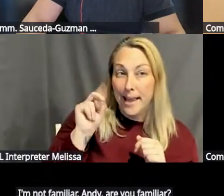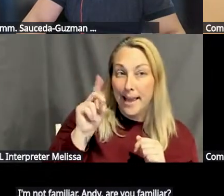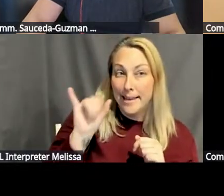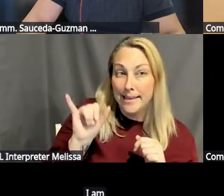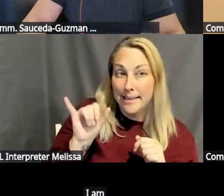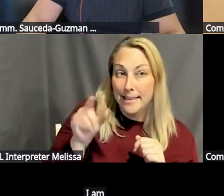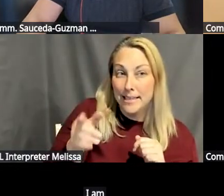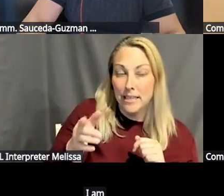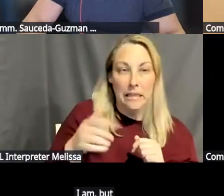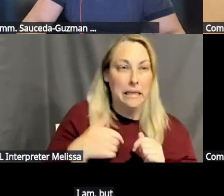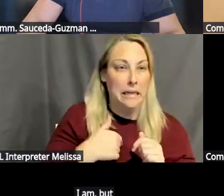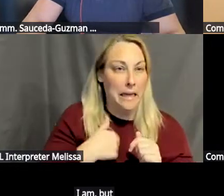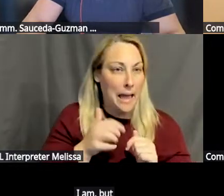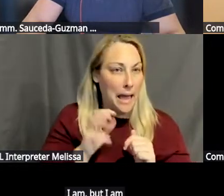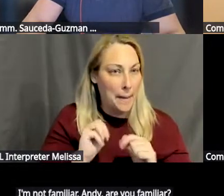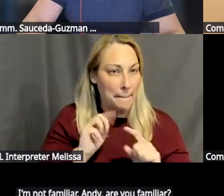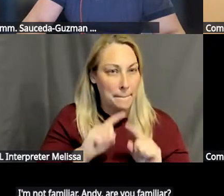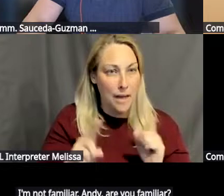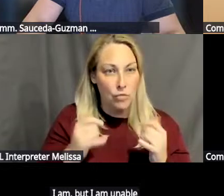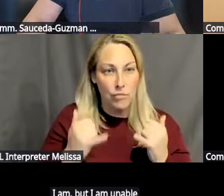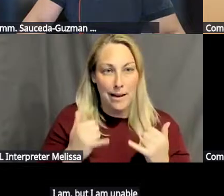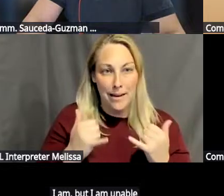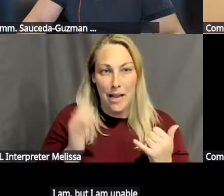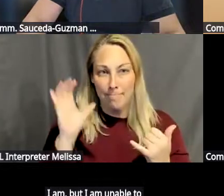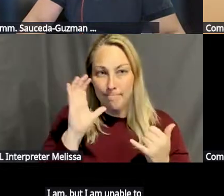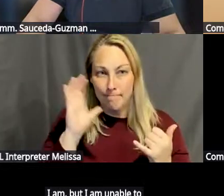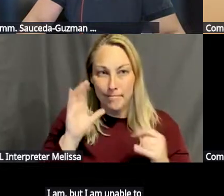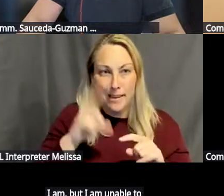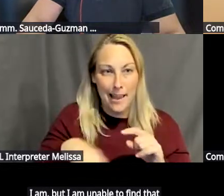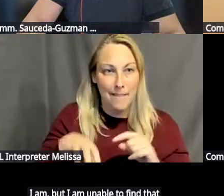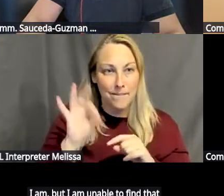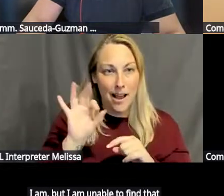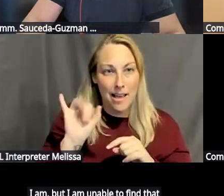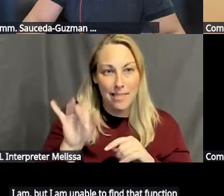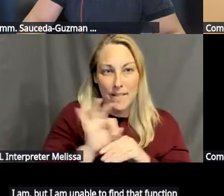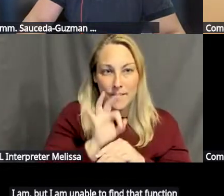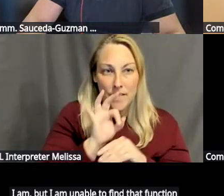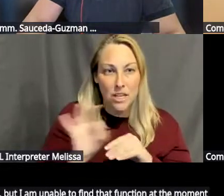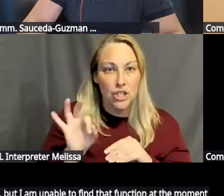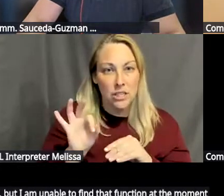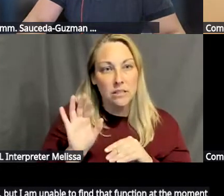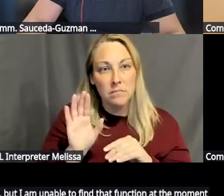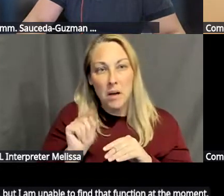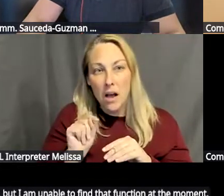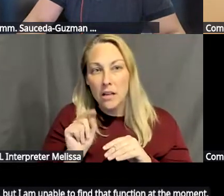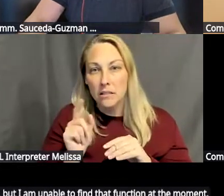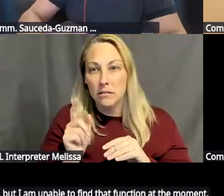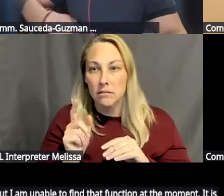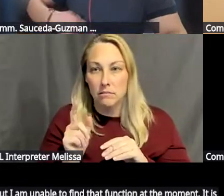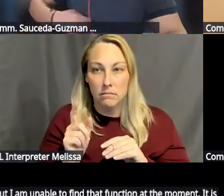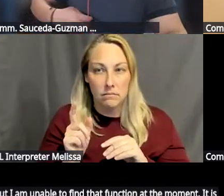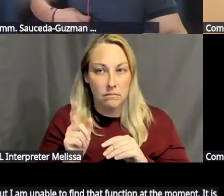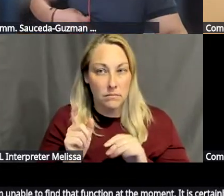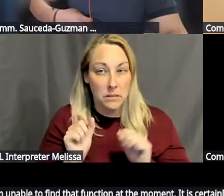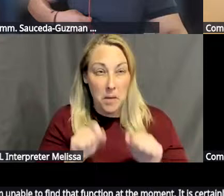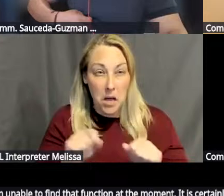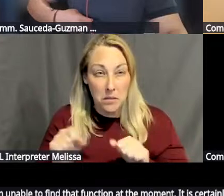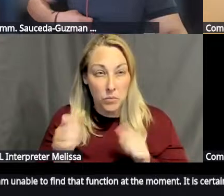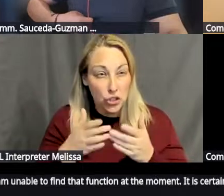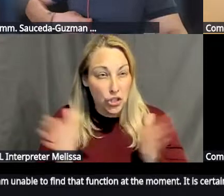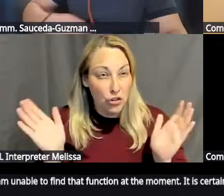I am unable to find that function at the moment. It is certainly doable in general,